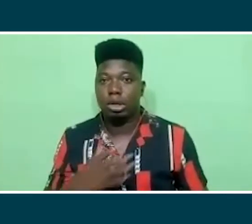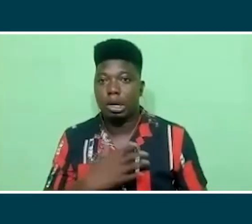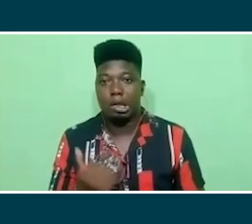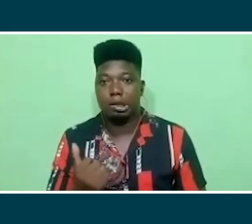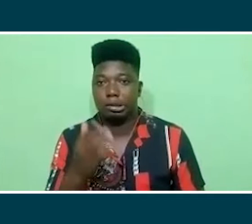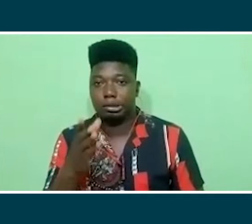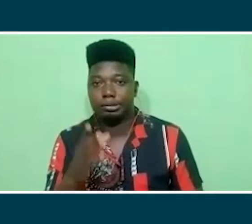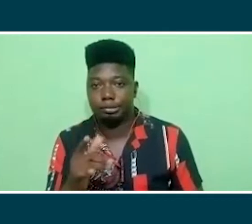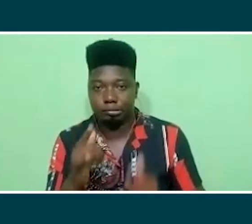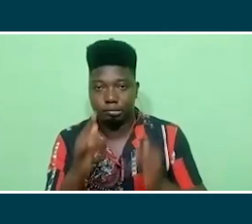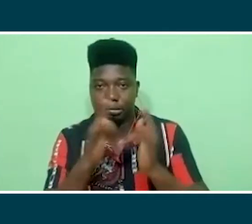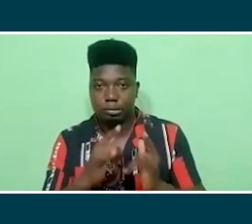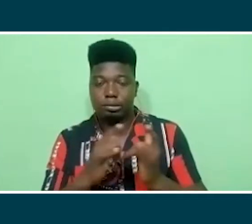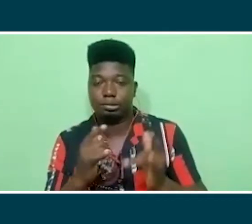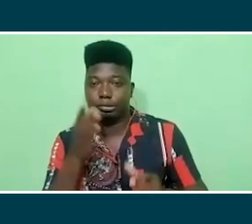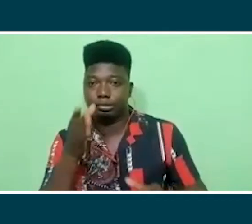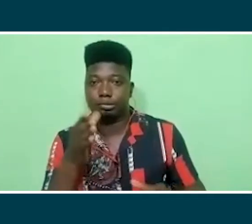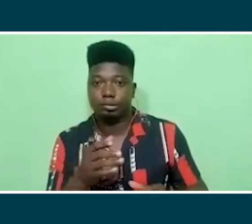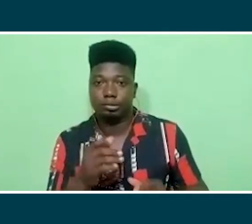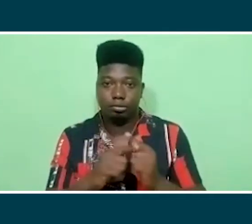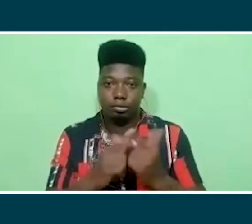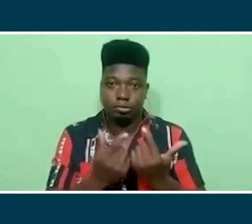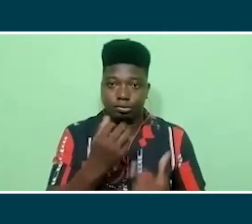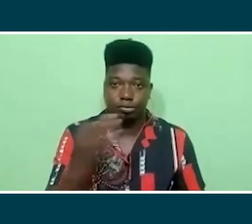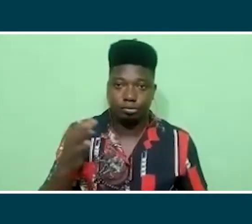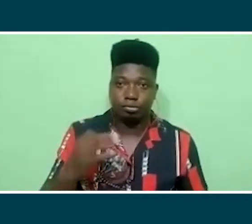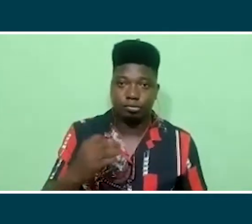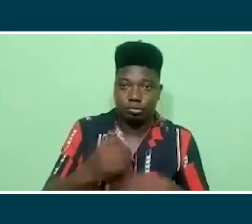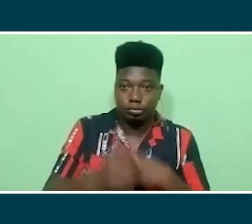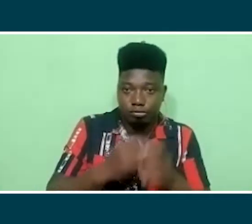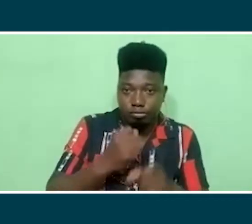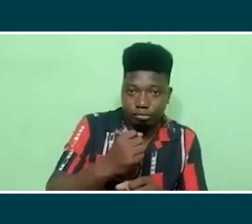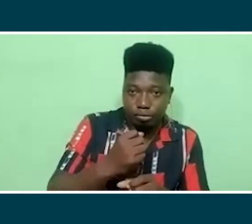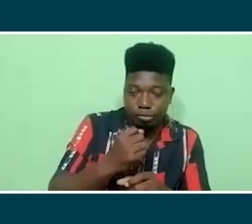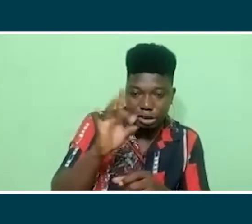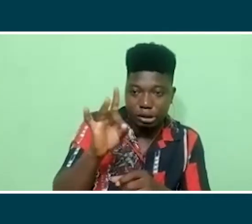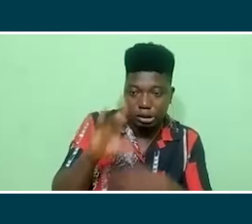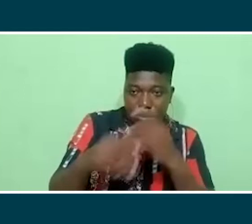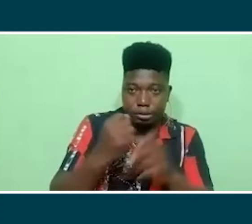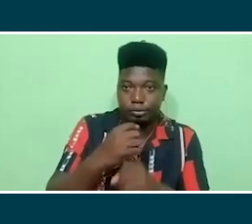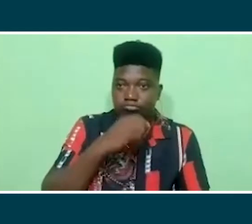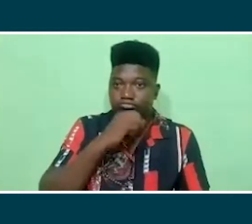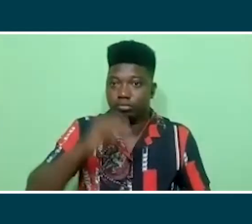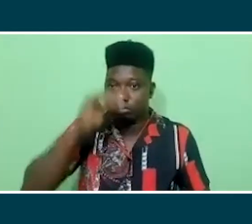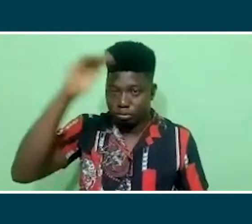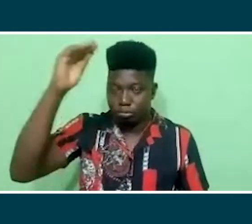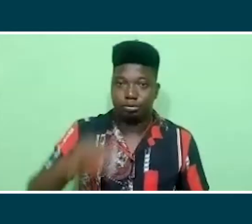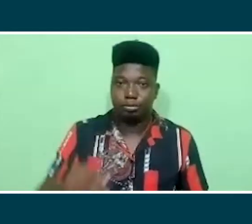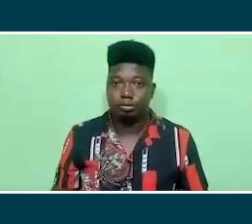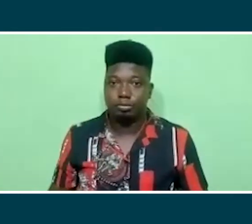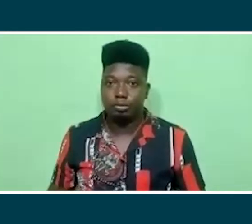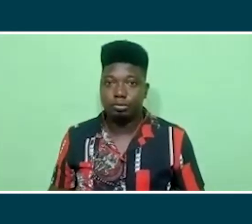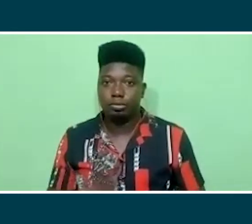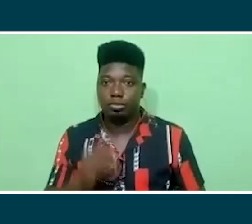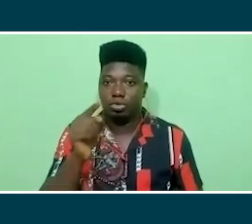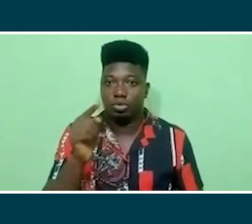And a group of 8-year-old boys in the lake were taunting one of their peers, Jimmy's in the kiddie pool,